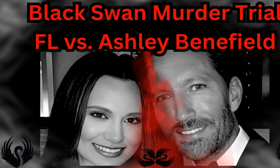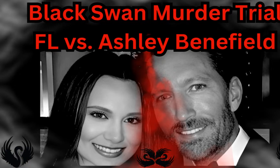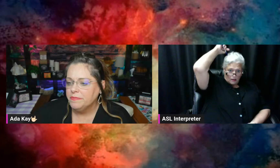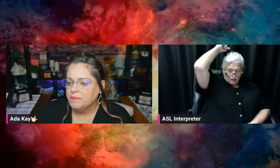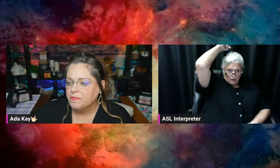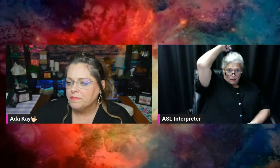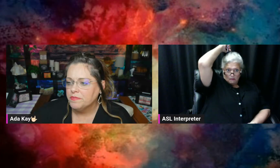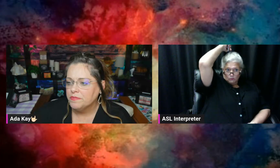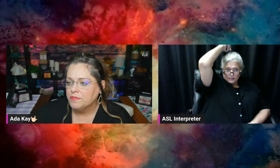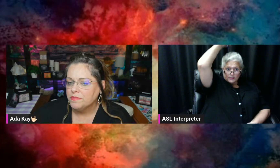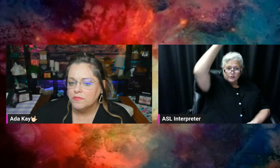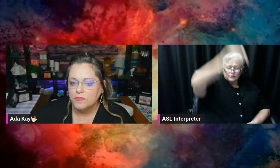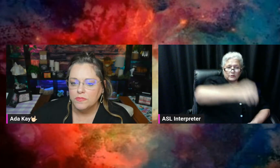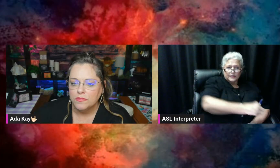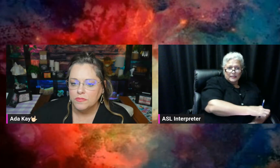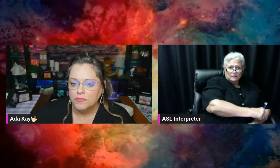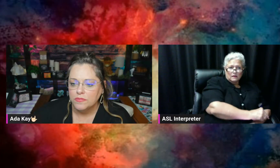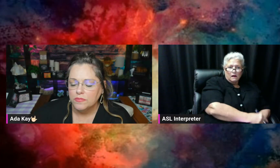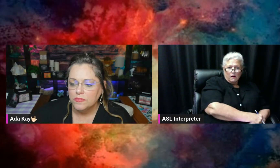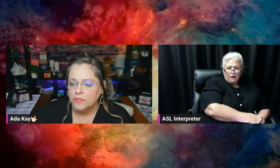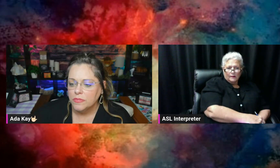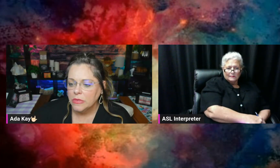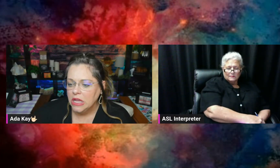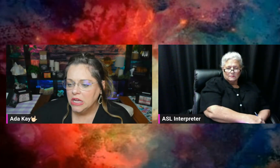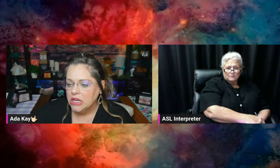What do you mean? What's the story?